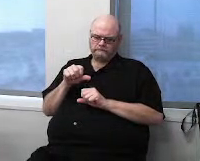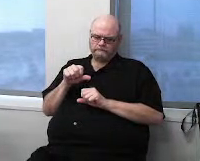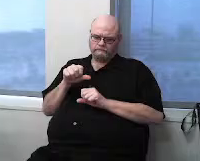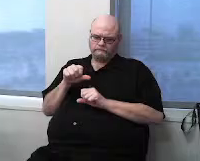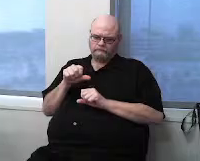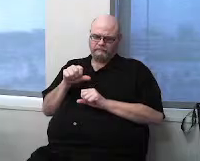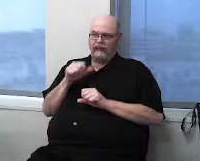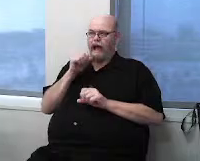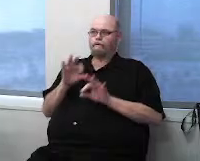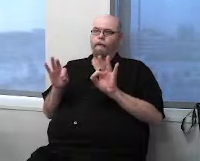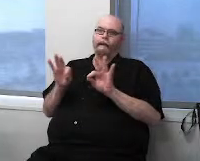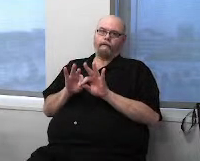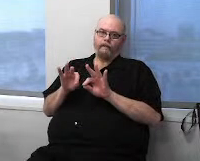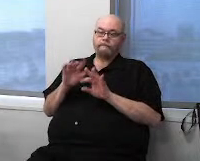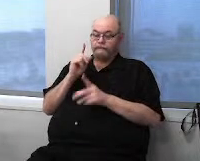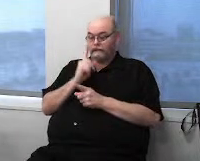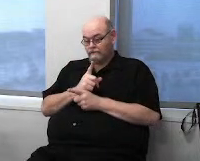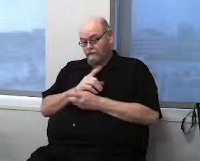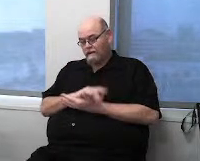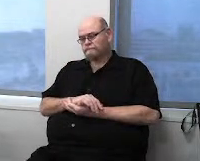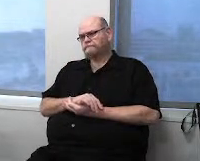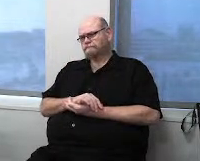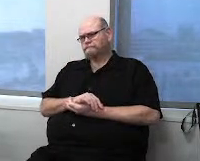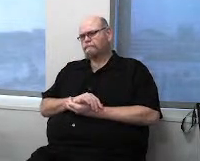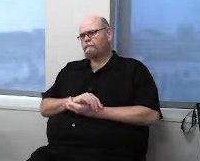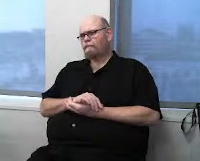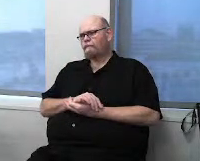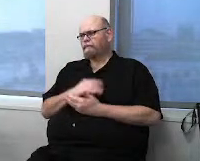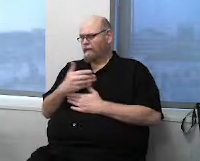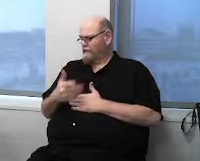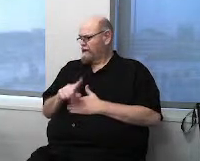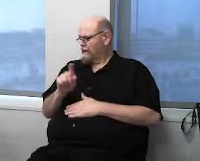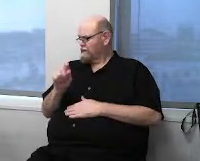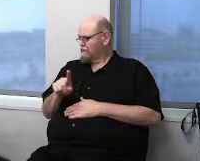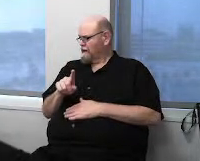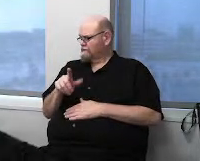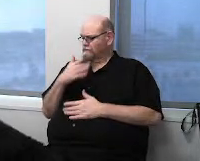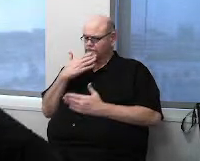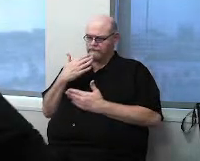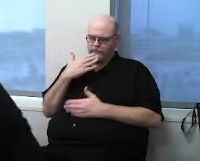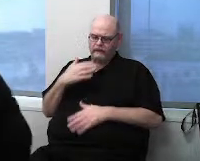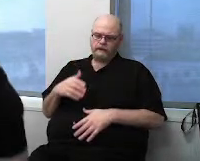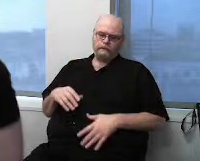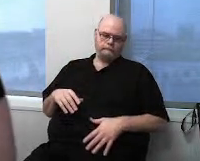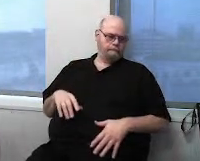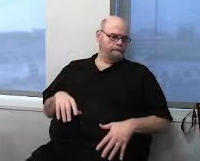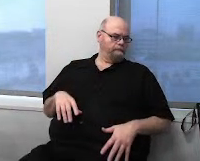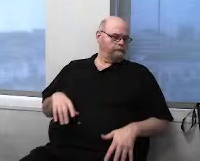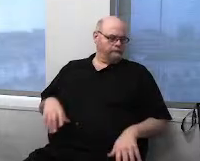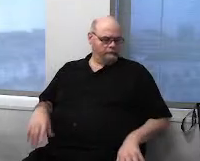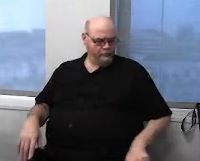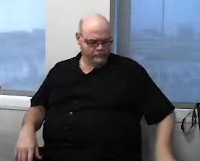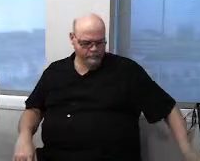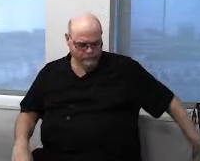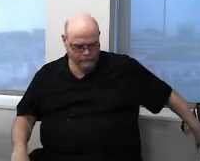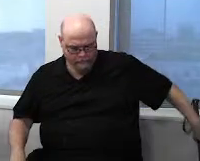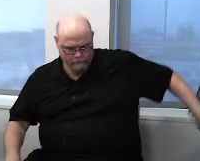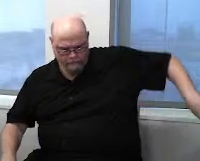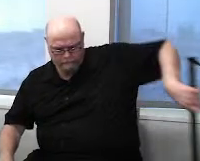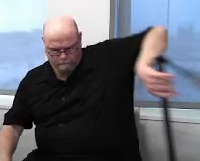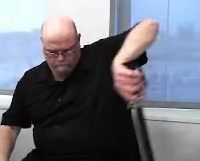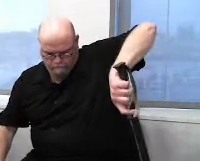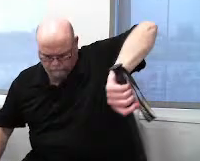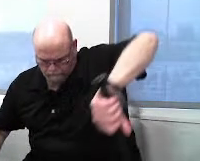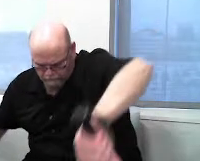a status of criticality. That is correct. All right, well, ask the next question. We're learning something thanks to your questions. thank you, Mr.